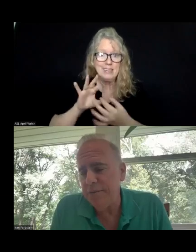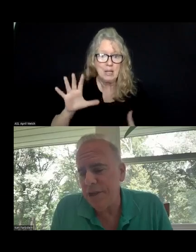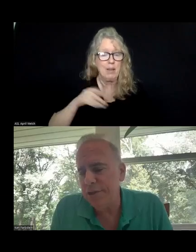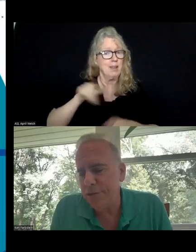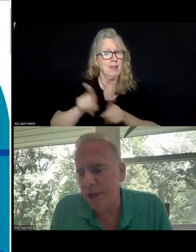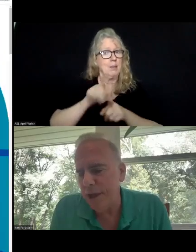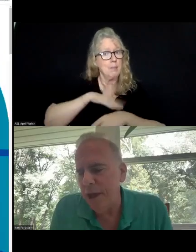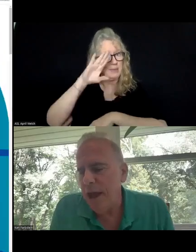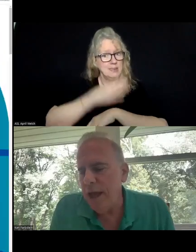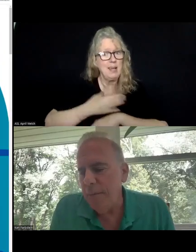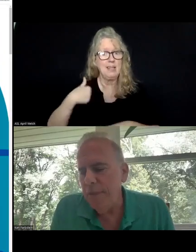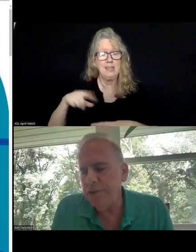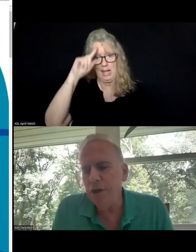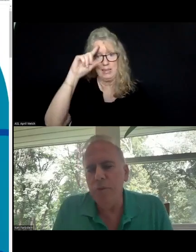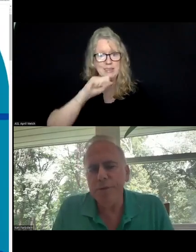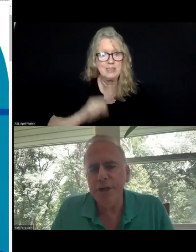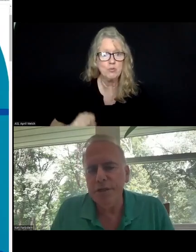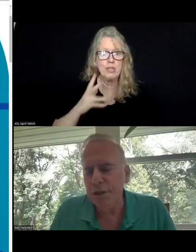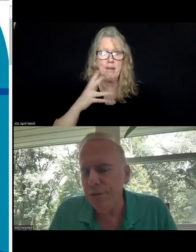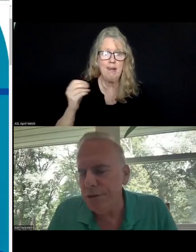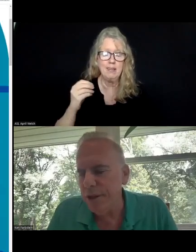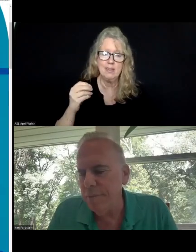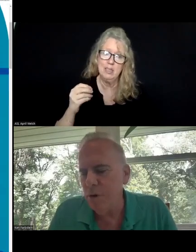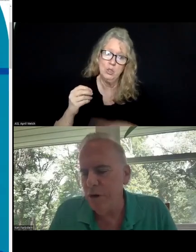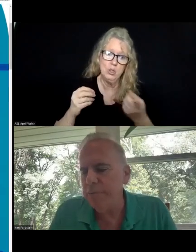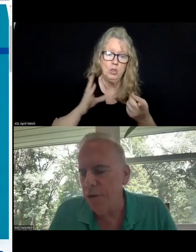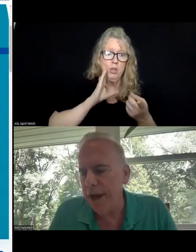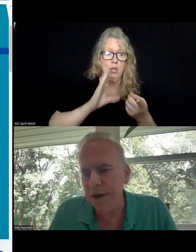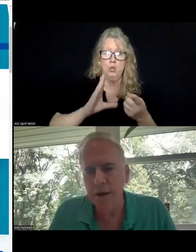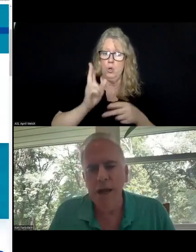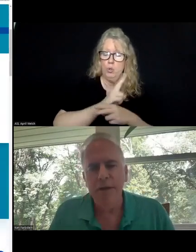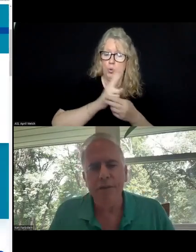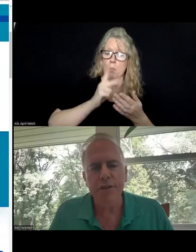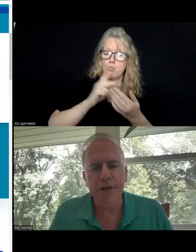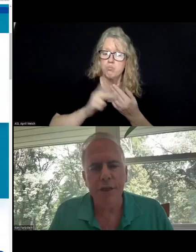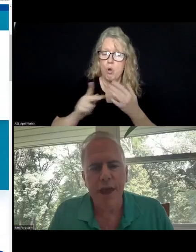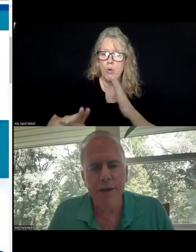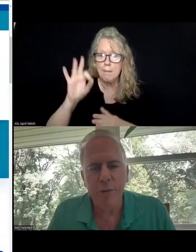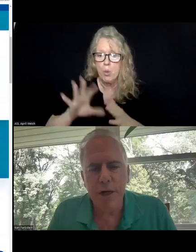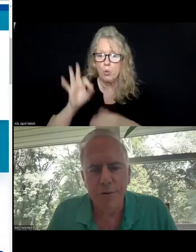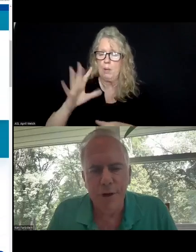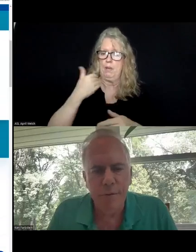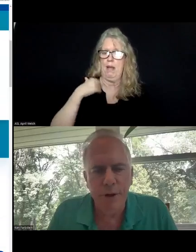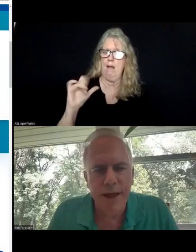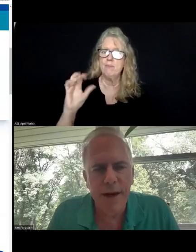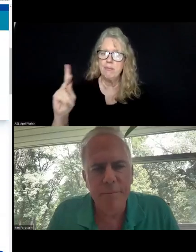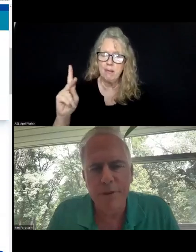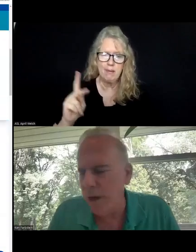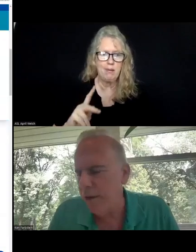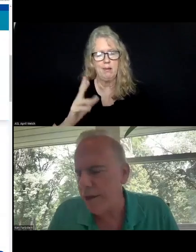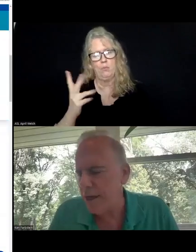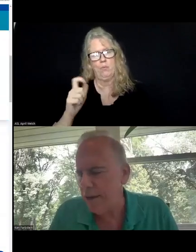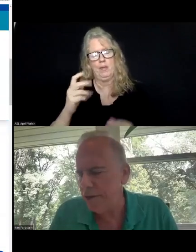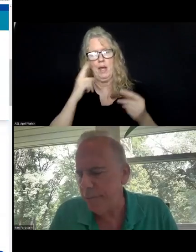had schizophrenia. So please use the program locator, and there's a link to that as well, if you can put that up